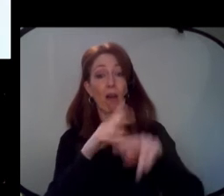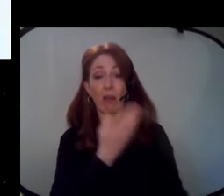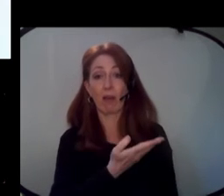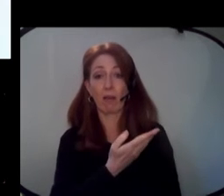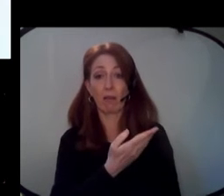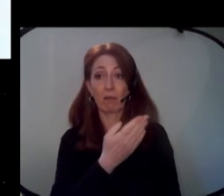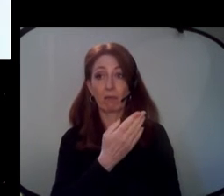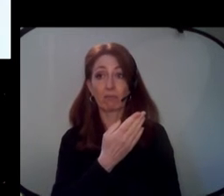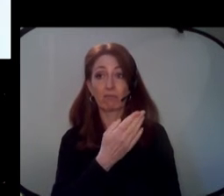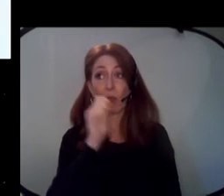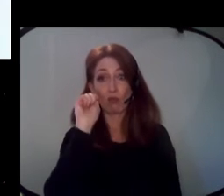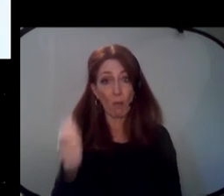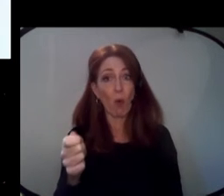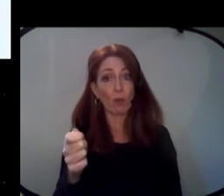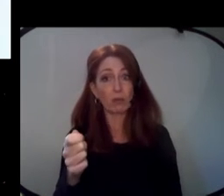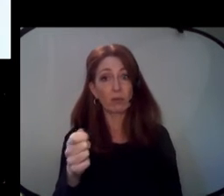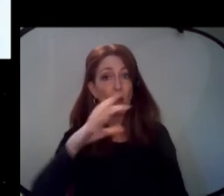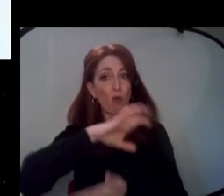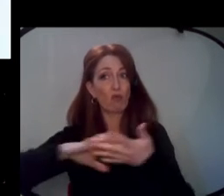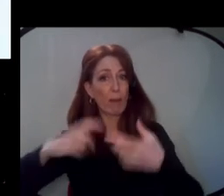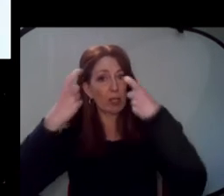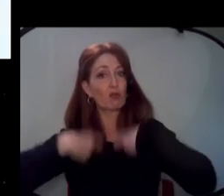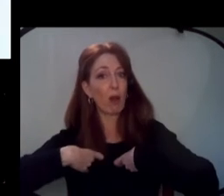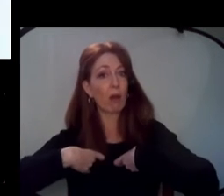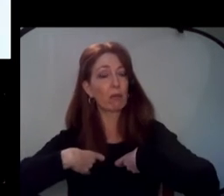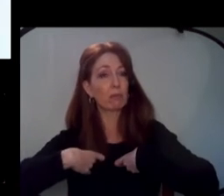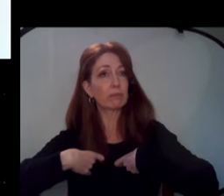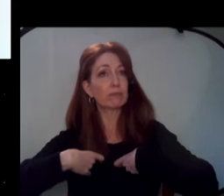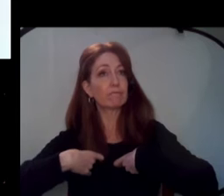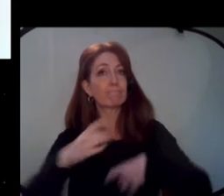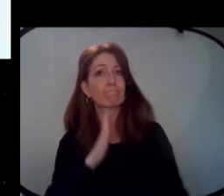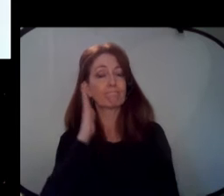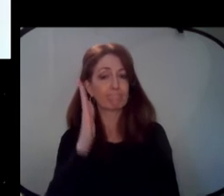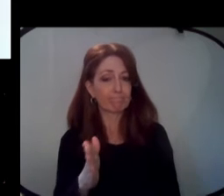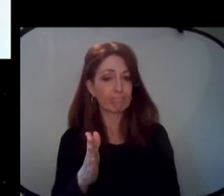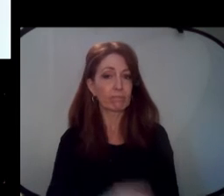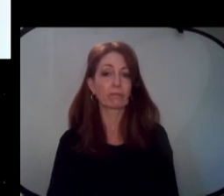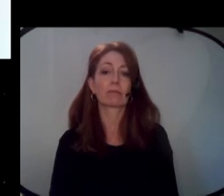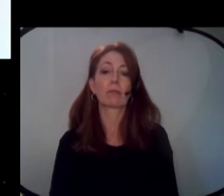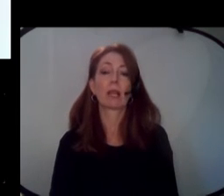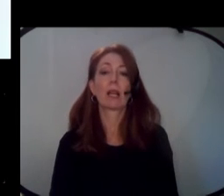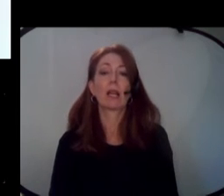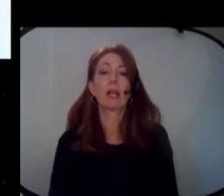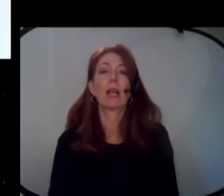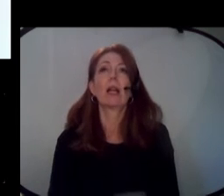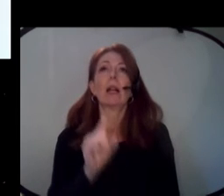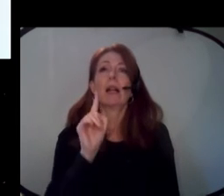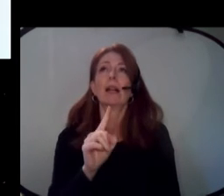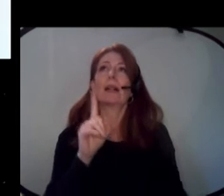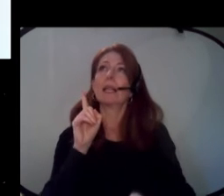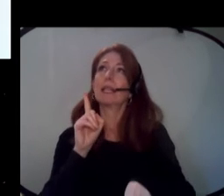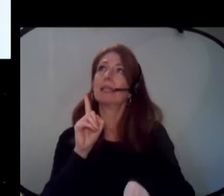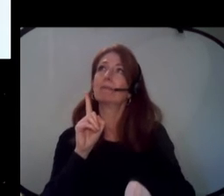reports him, and the rapist is put on trial. And in this period, this is a trial